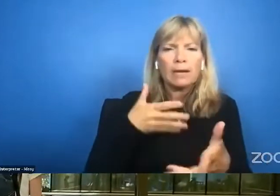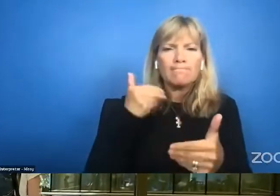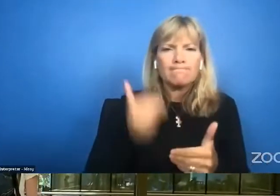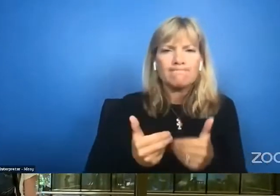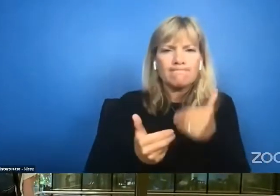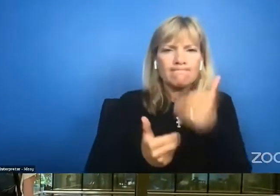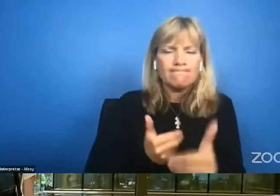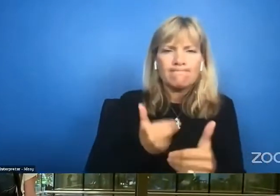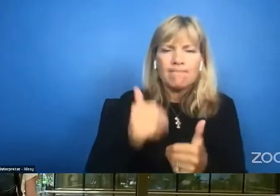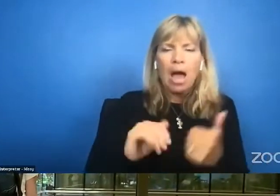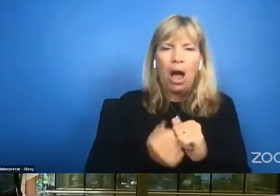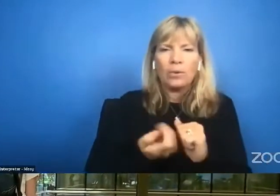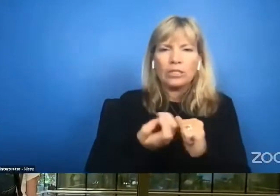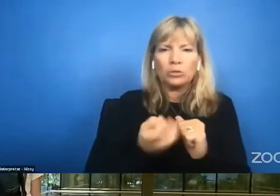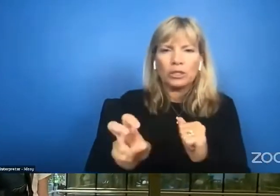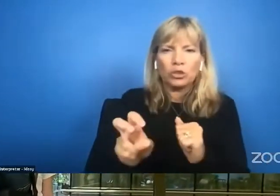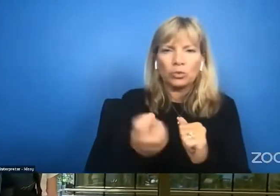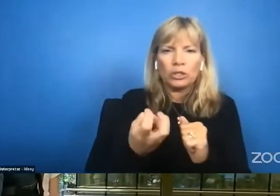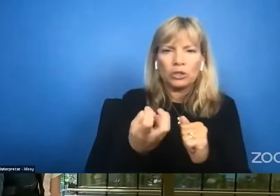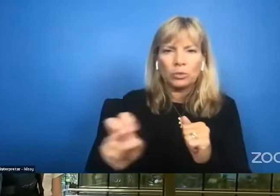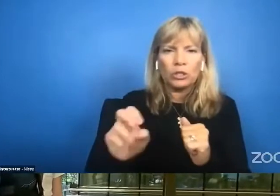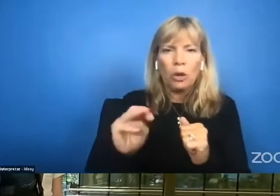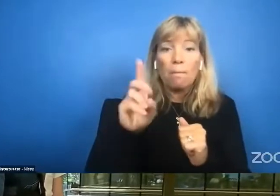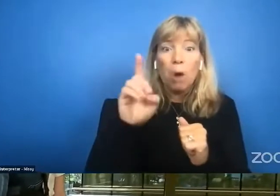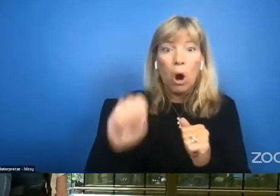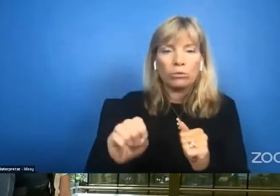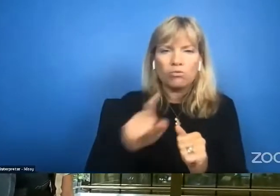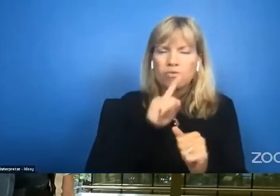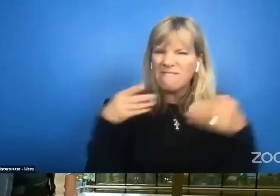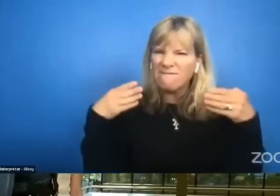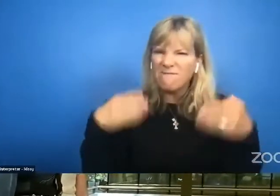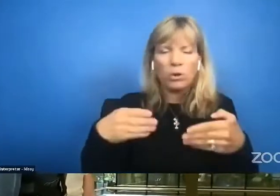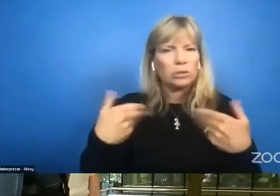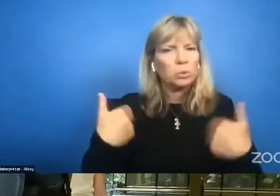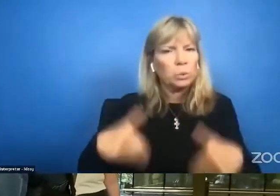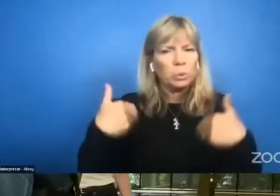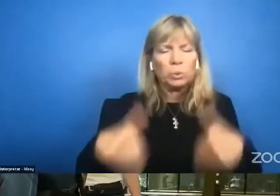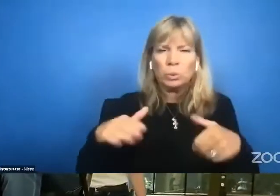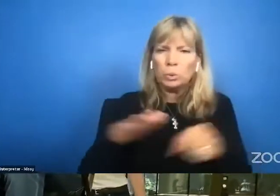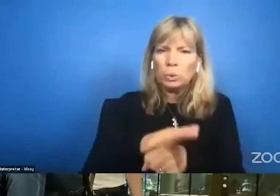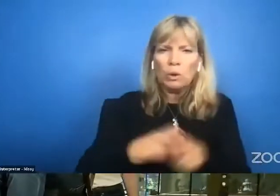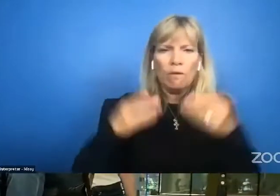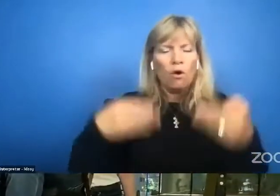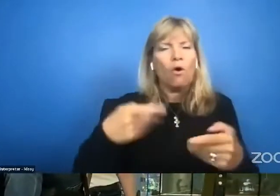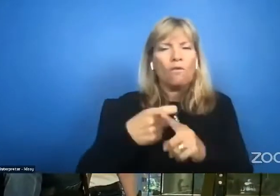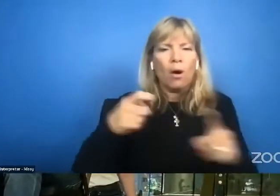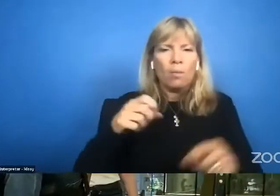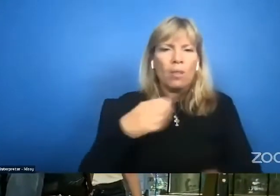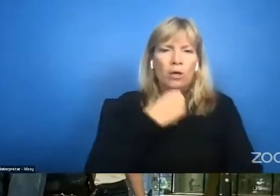Absolute focus and concentration from the Swiss pilot. Here's the first.